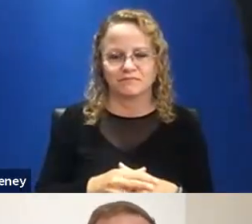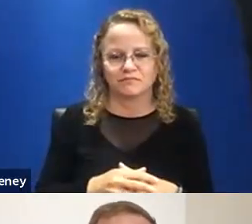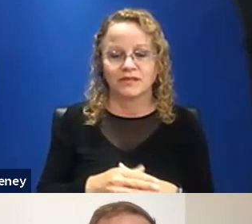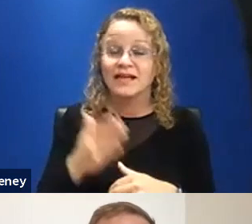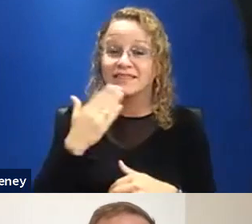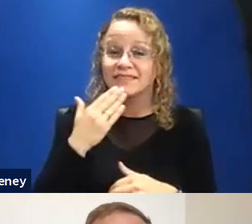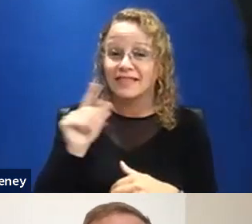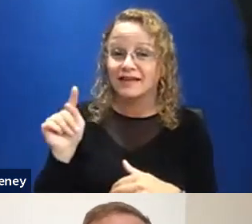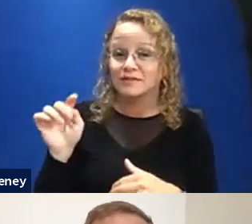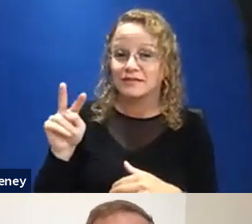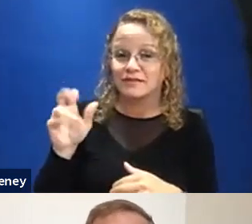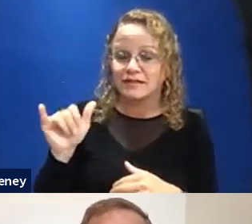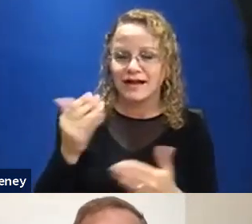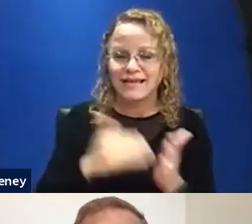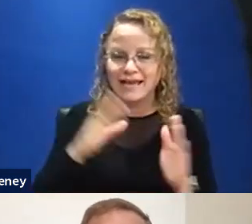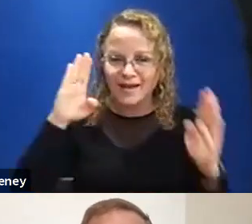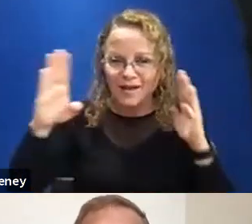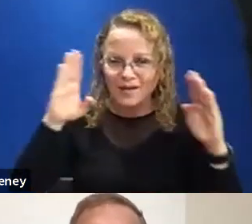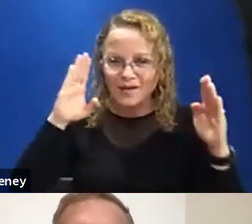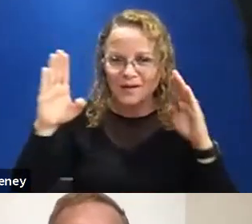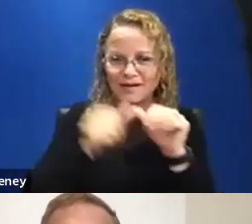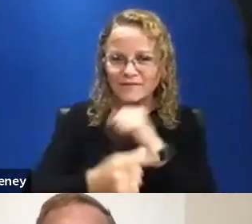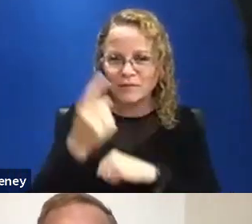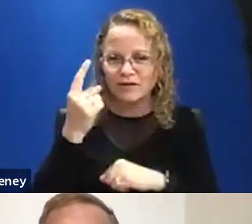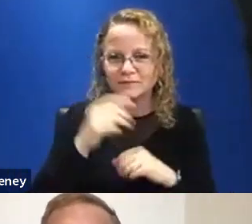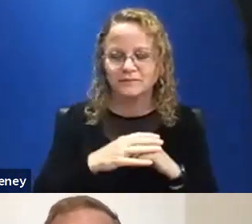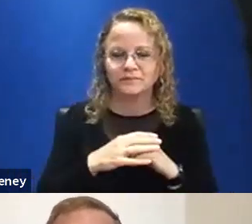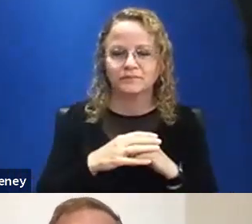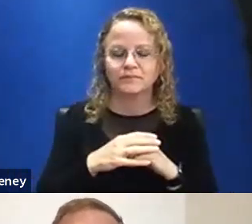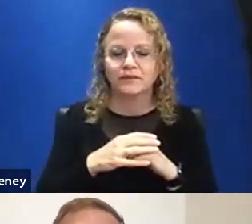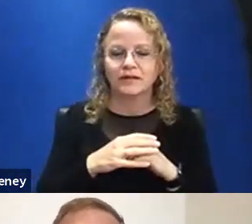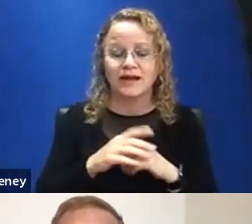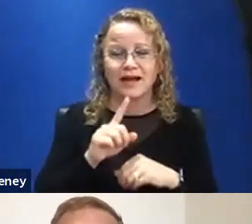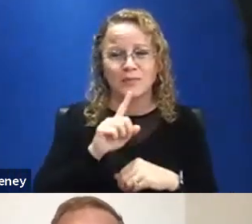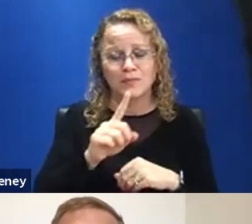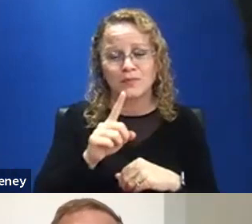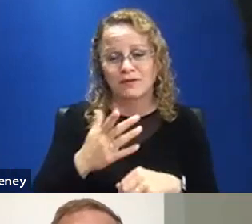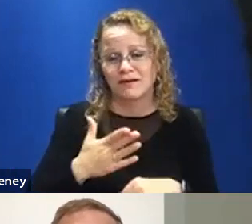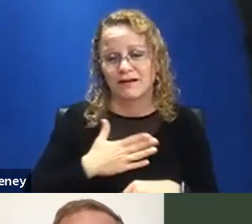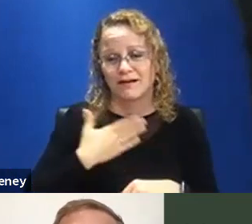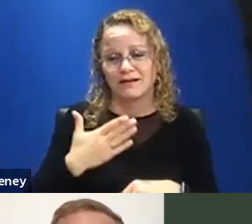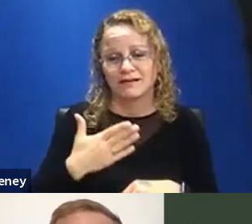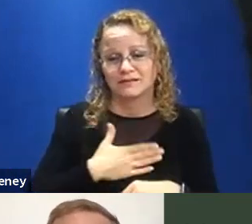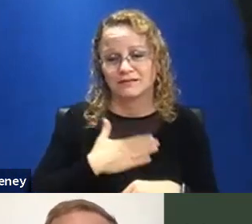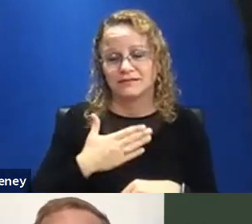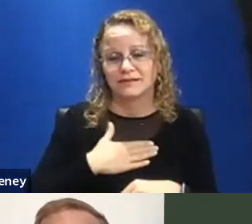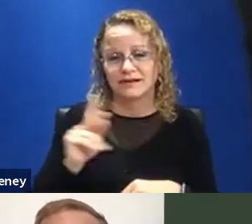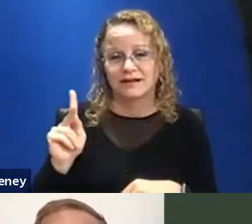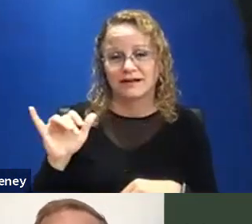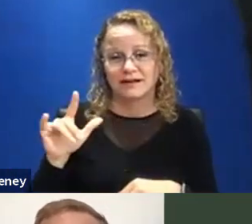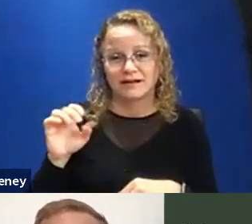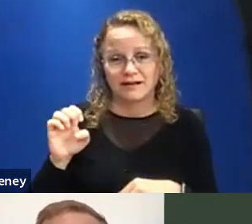Thanks, Tiffany. And again, hello, everybody. So I'm really glad that Kyle